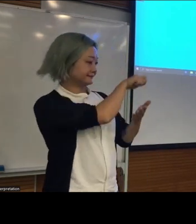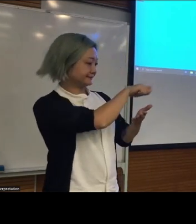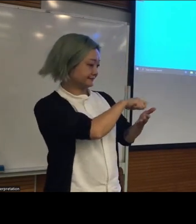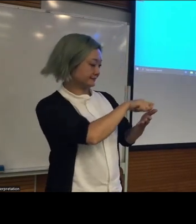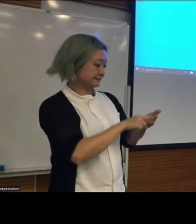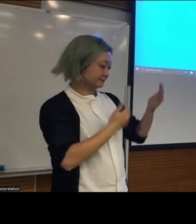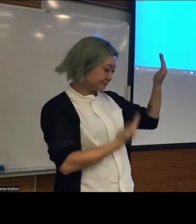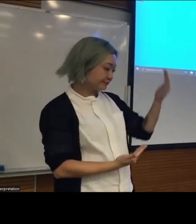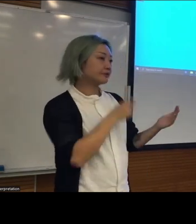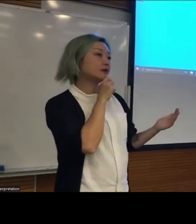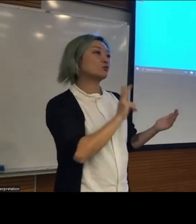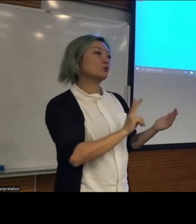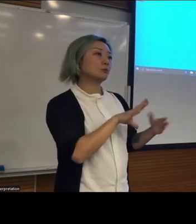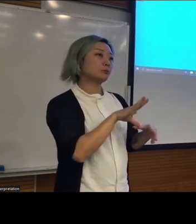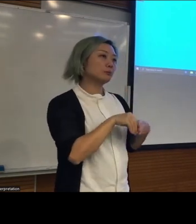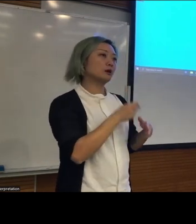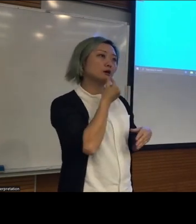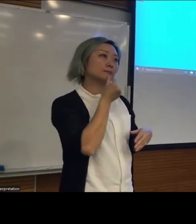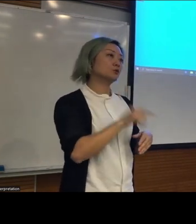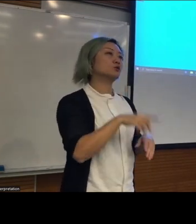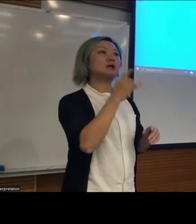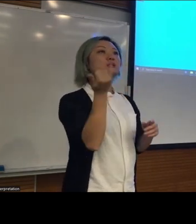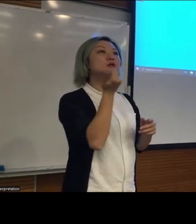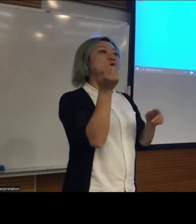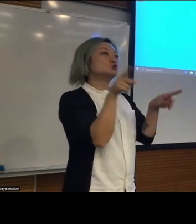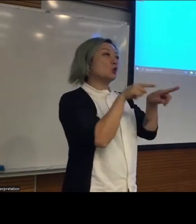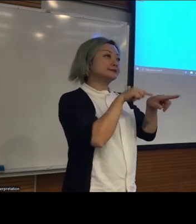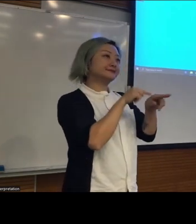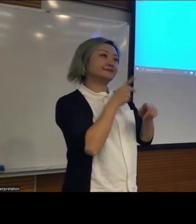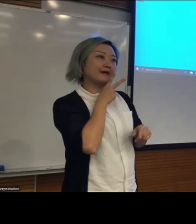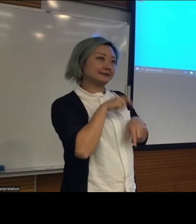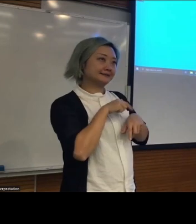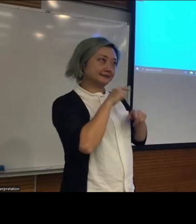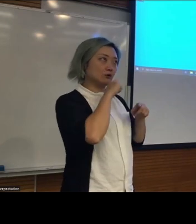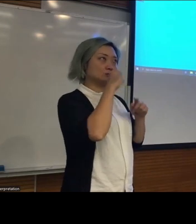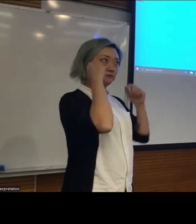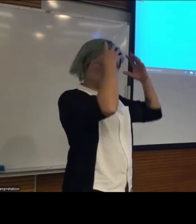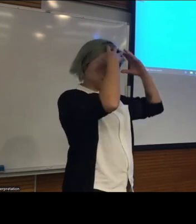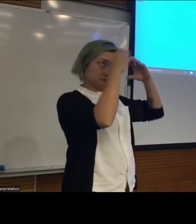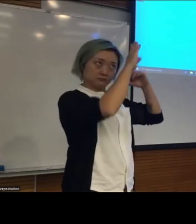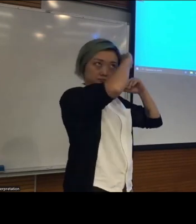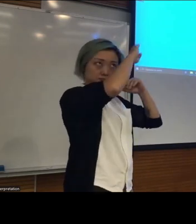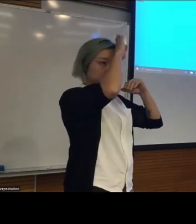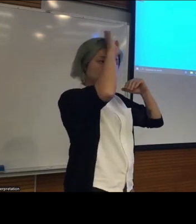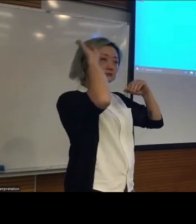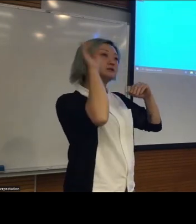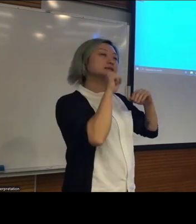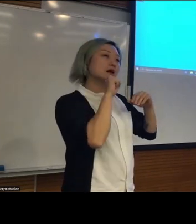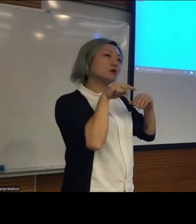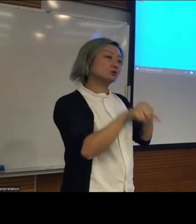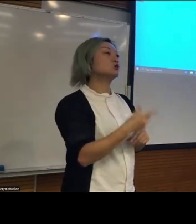between what we may call multitasking in simultaneous interpreting and microtasking, which is